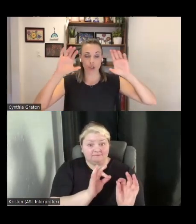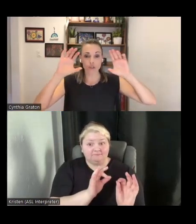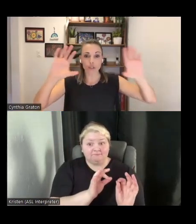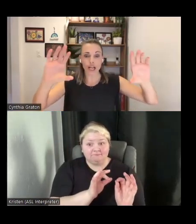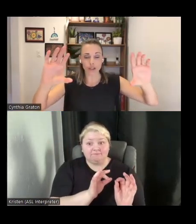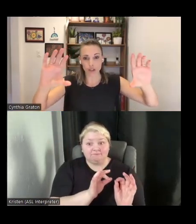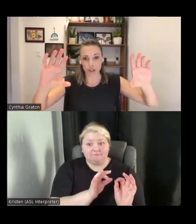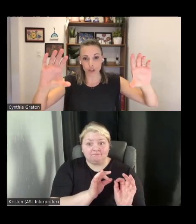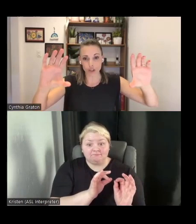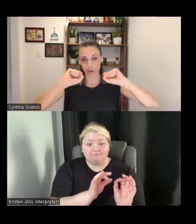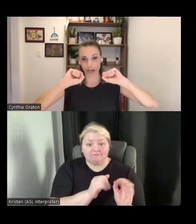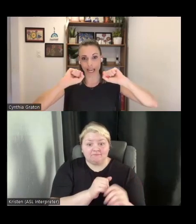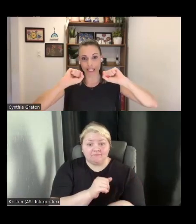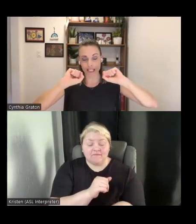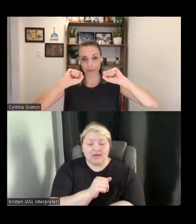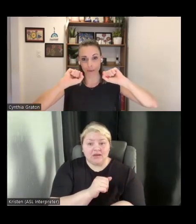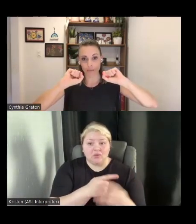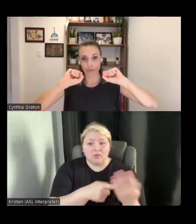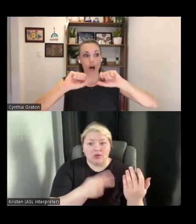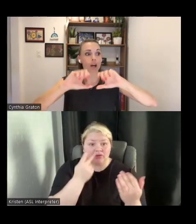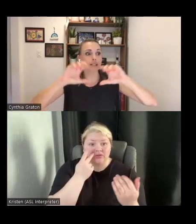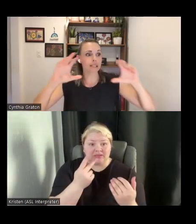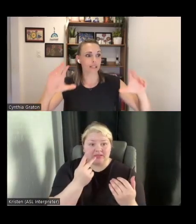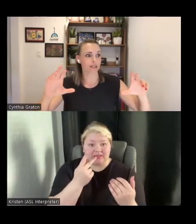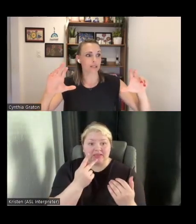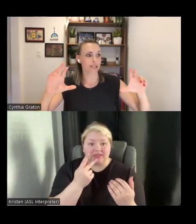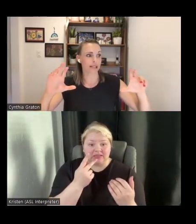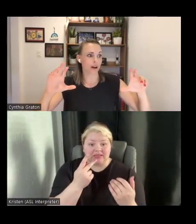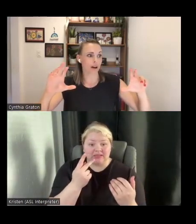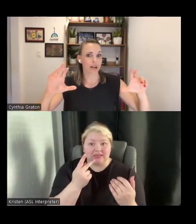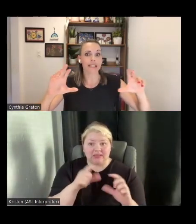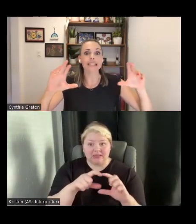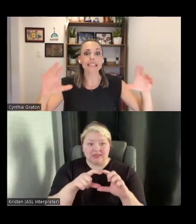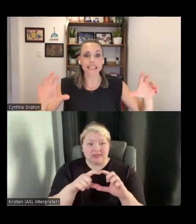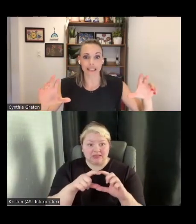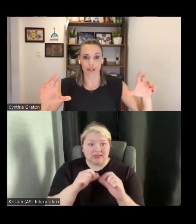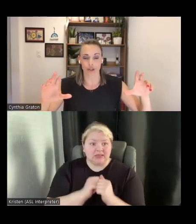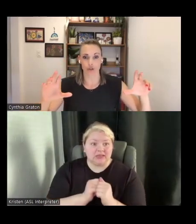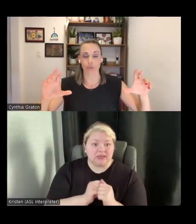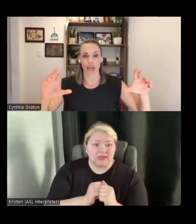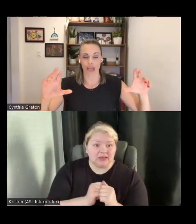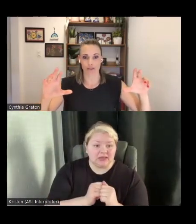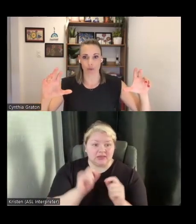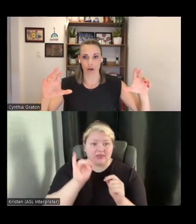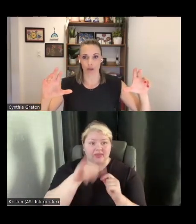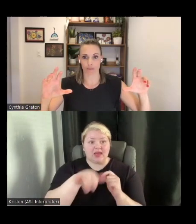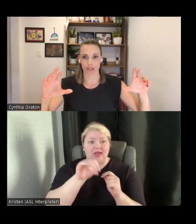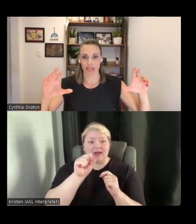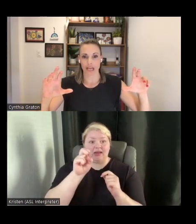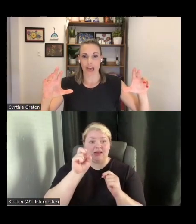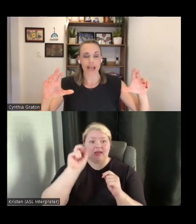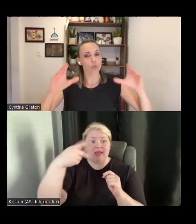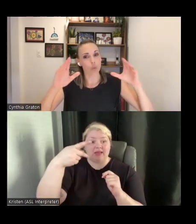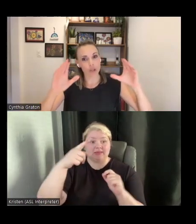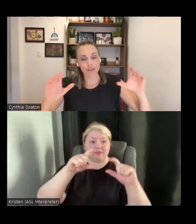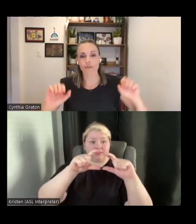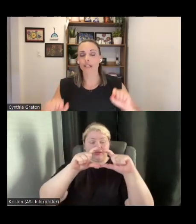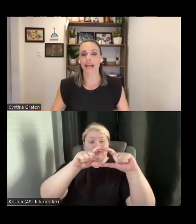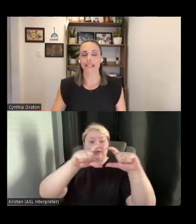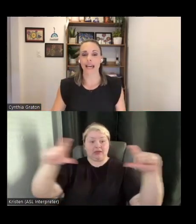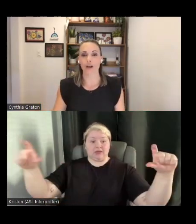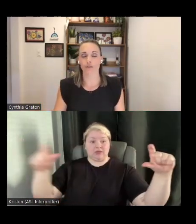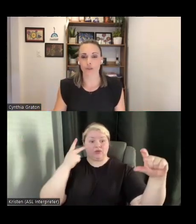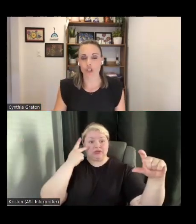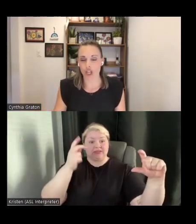skills that you've got on top of your ASIP are the skills that are needed to behave well. And we